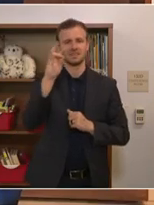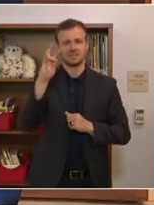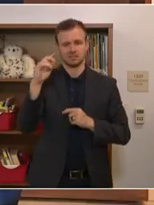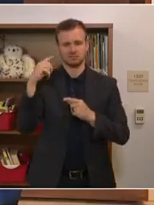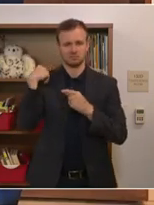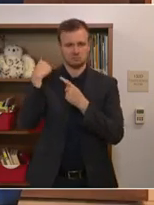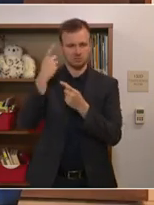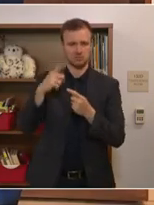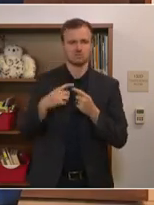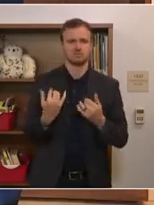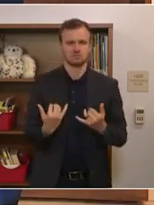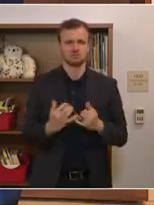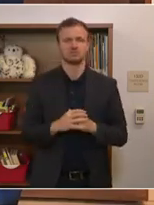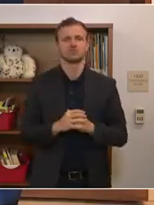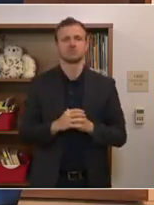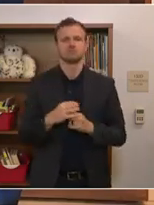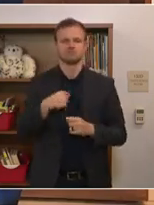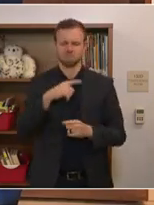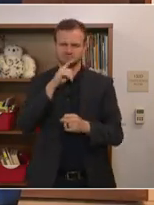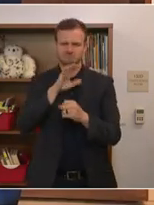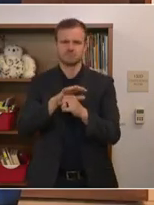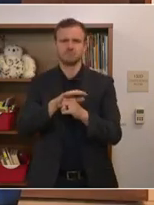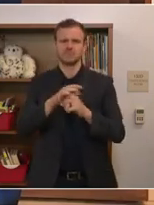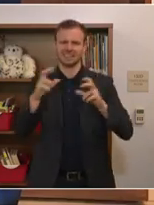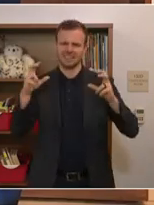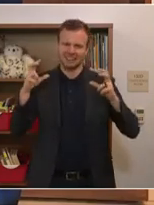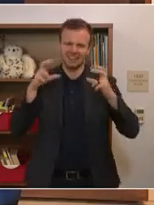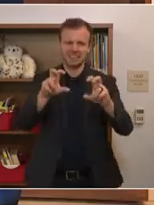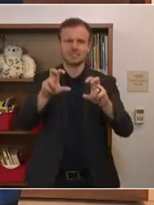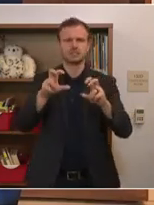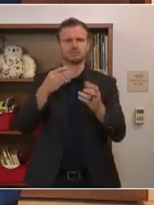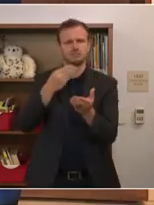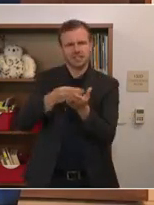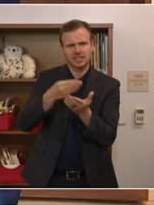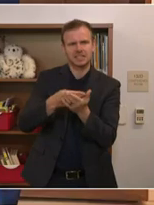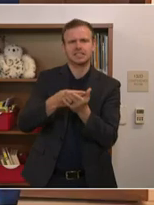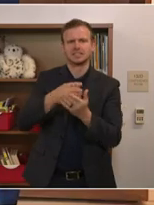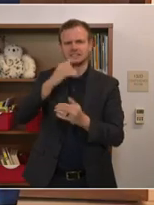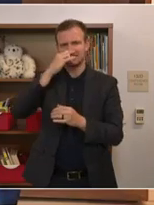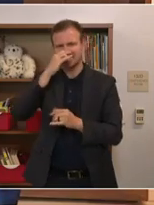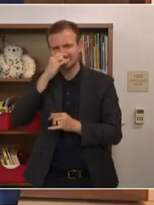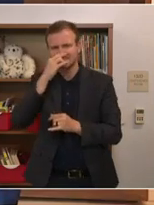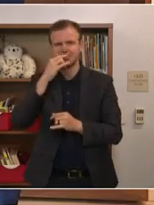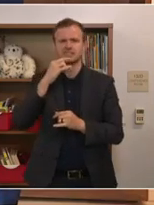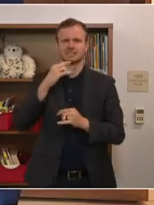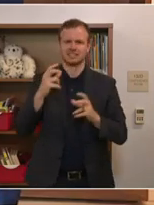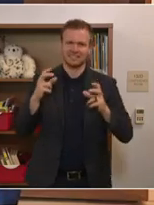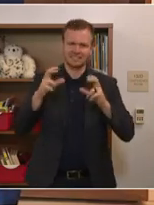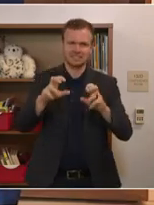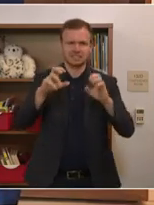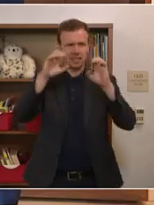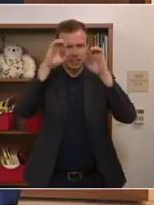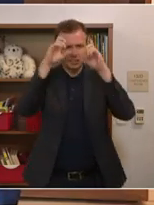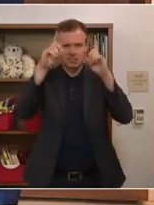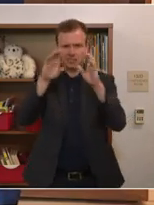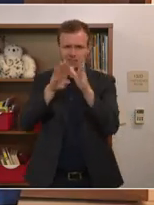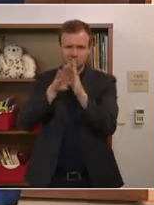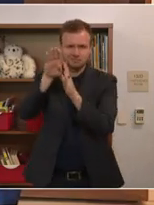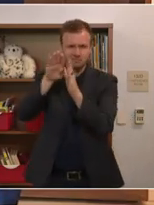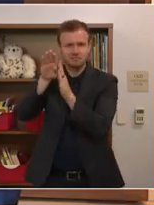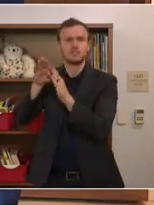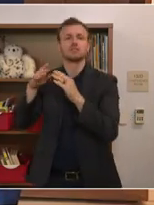commitment to investing our capital dollars in our kids, and the results are paying off. We,